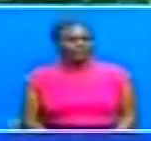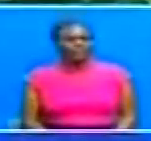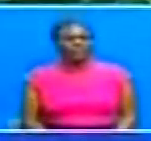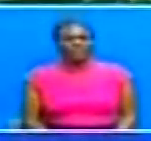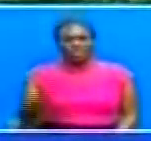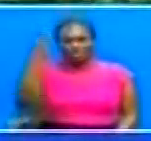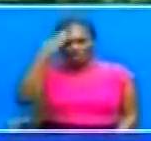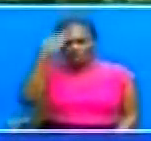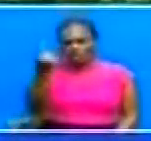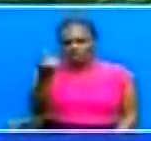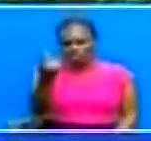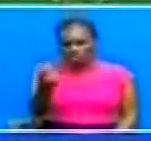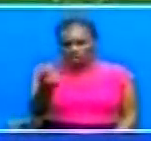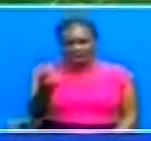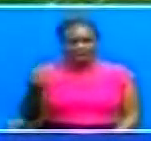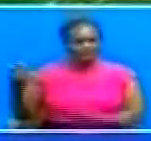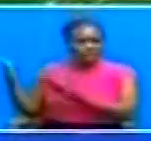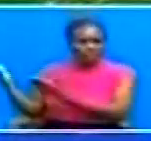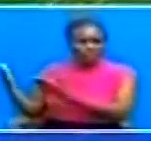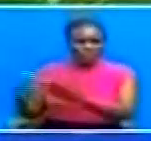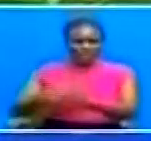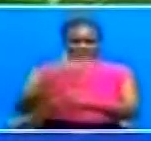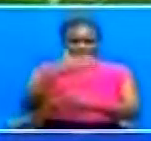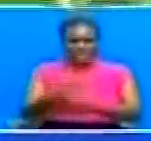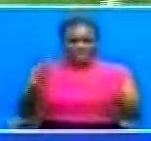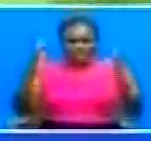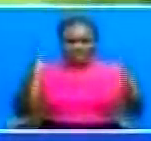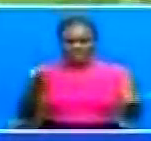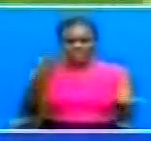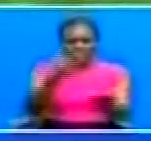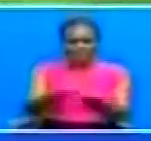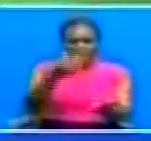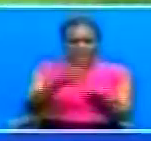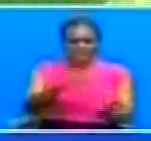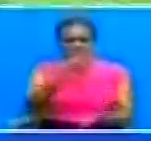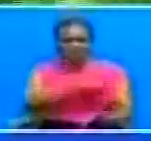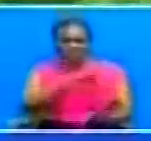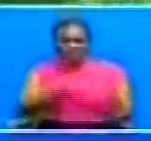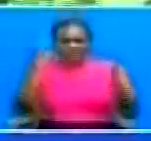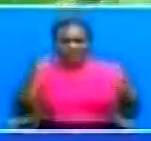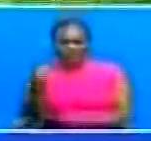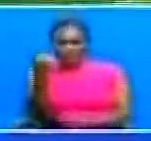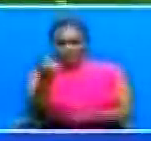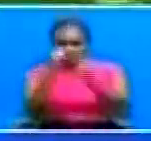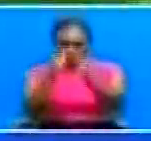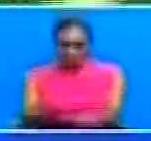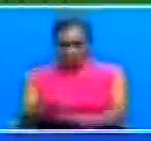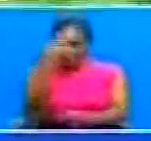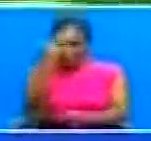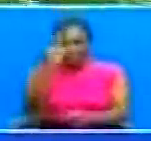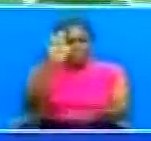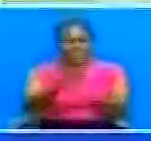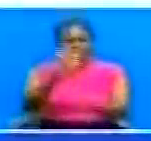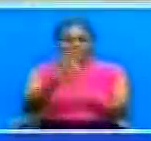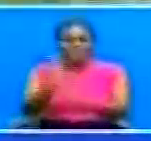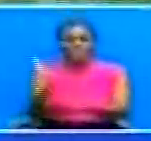Little-known mulberry farming could soon be the next big money spinner for small-scale farmers in Kenya due to its multiple use and ease